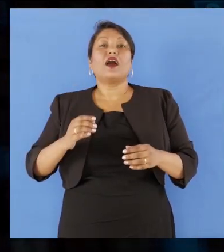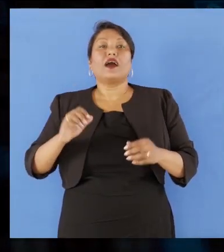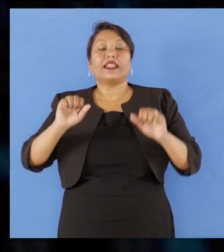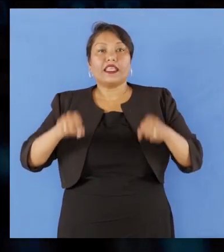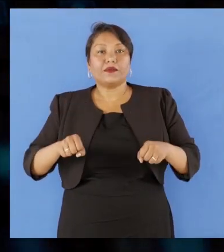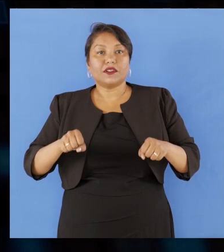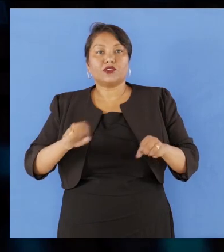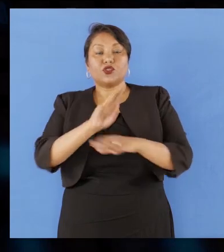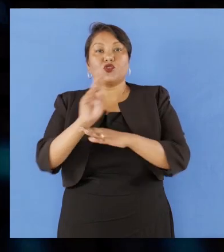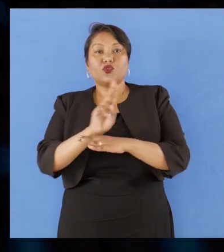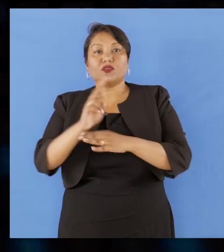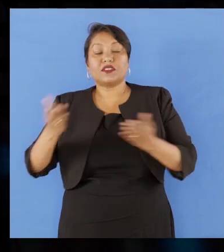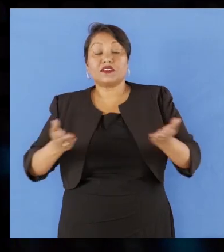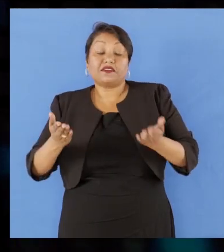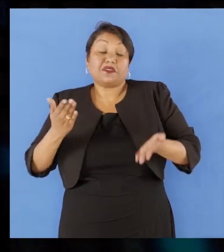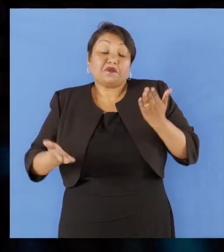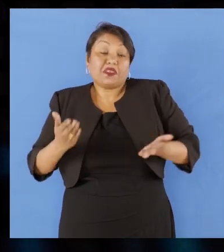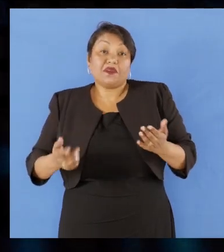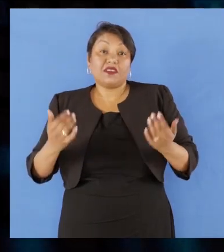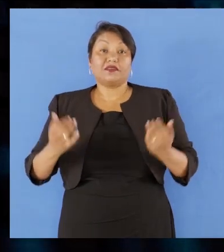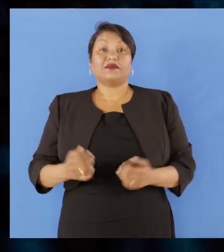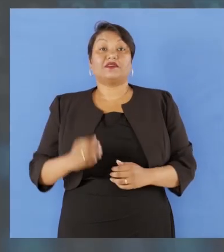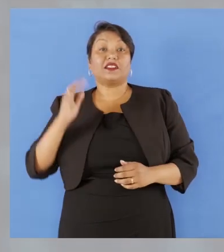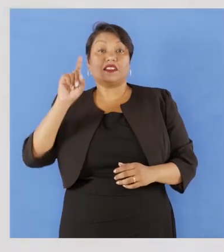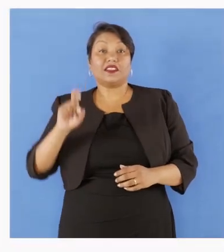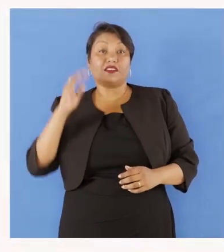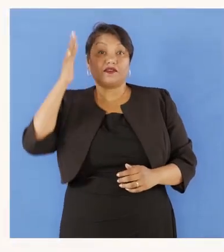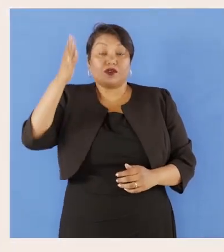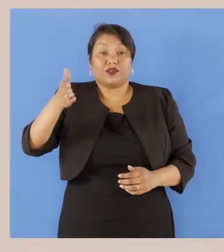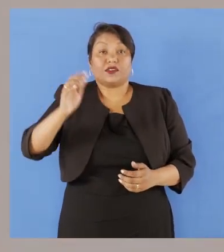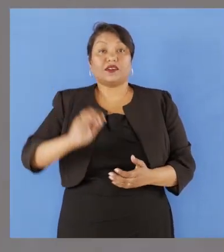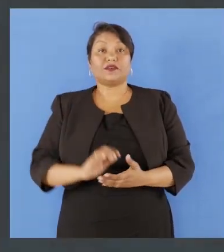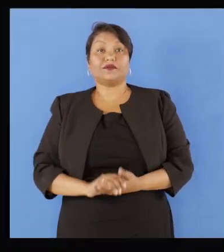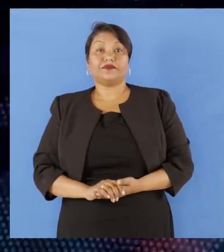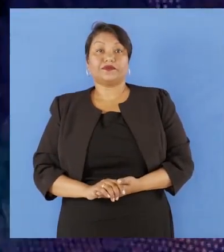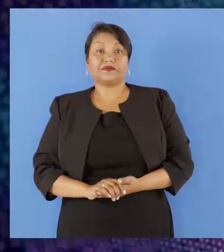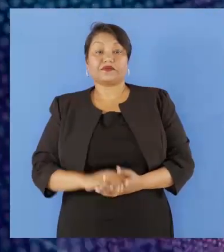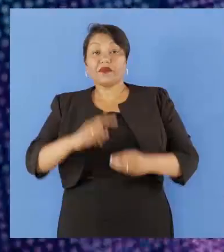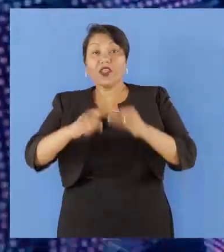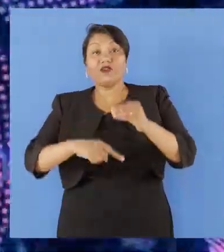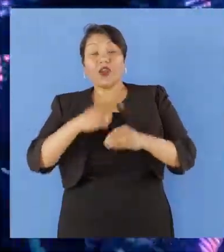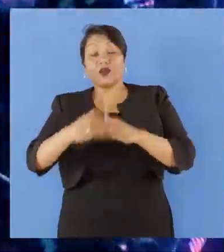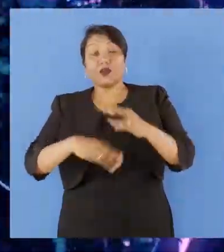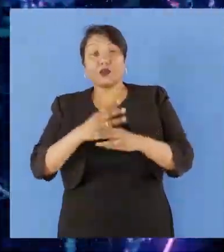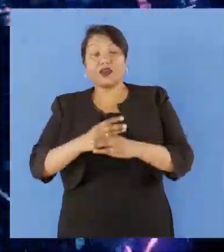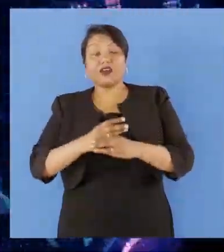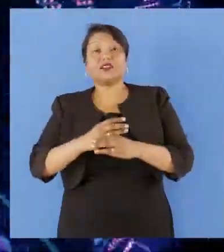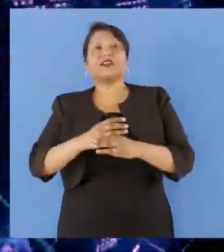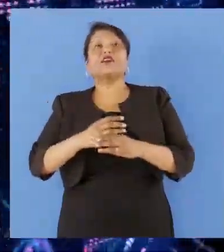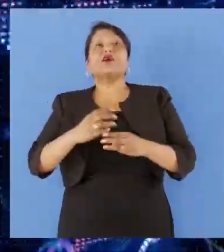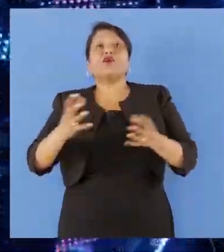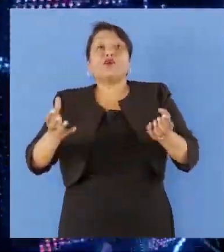provisions of services of which they may or may not be aware. The quest for consumer awareness